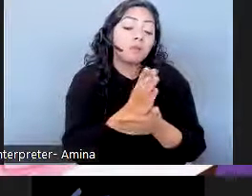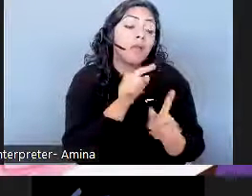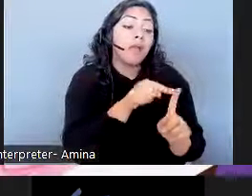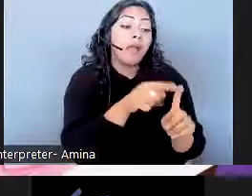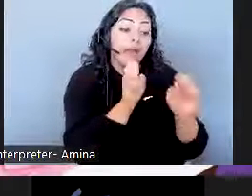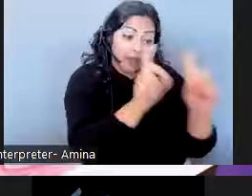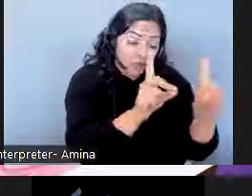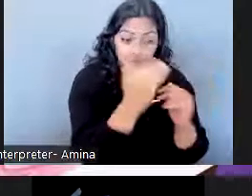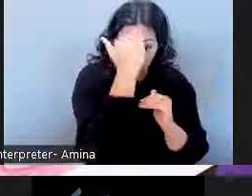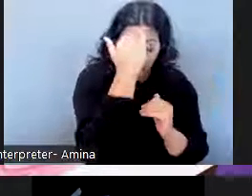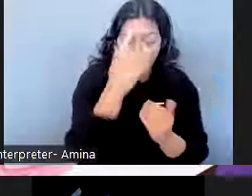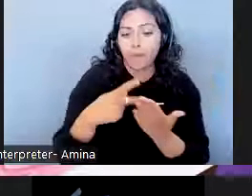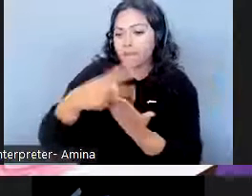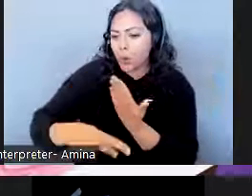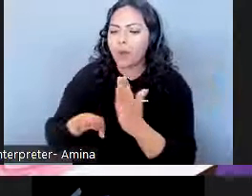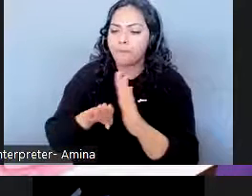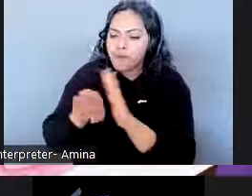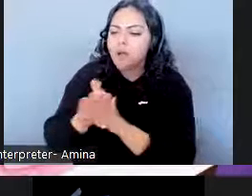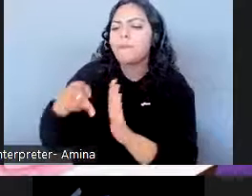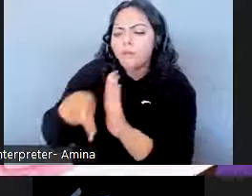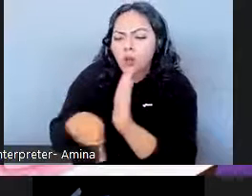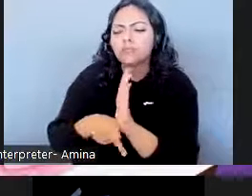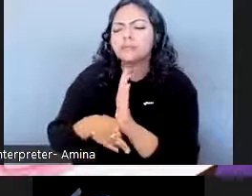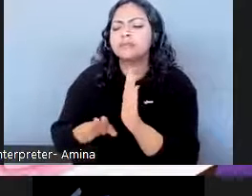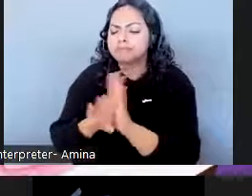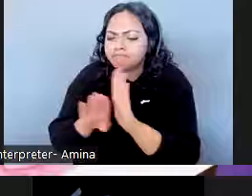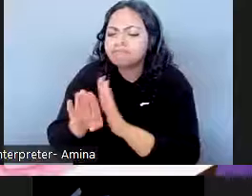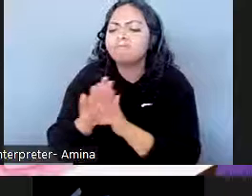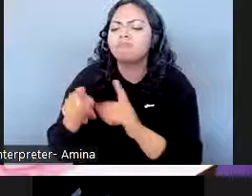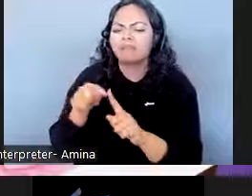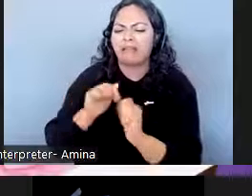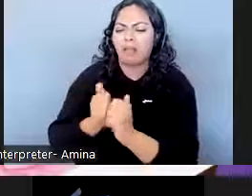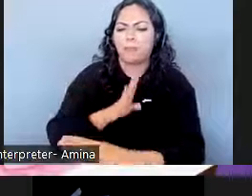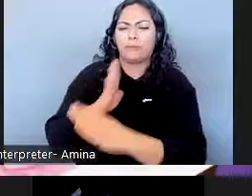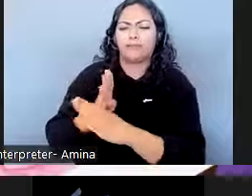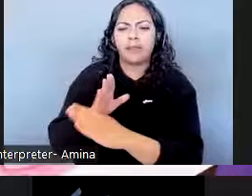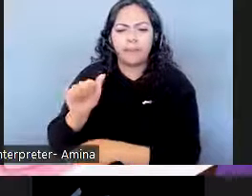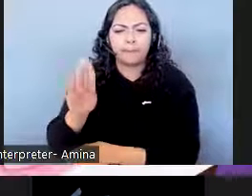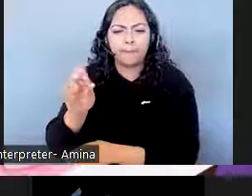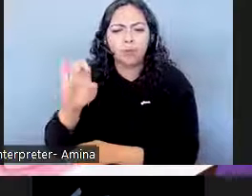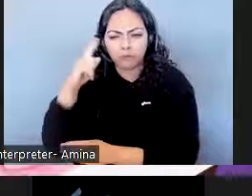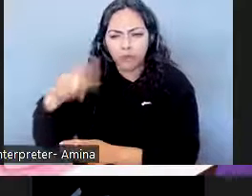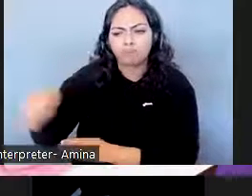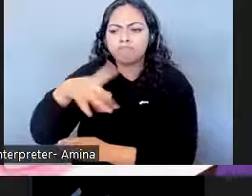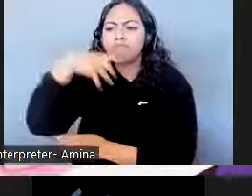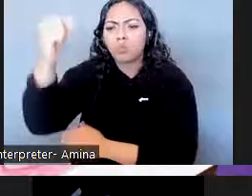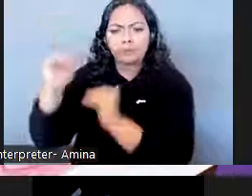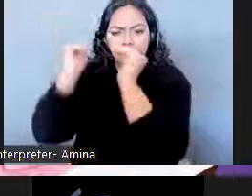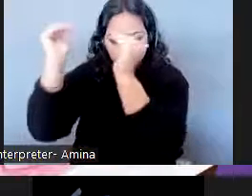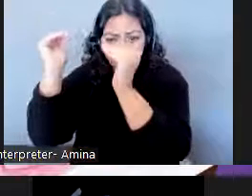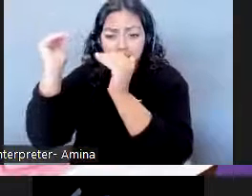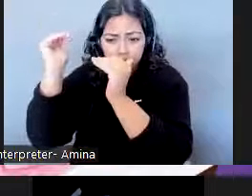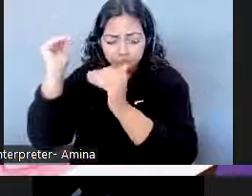also program and policy development that relates to preventing the abuse of older adults. And in that